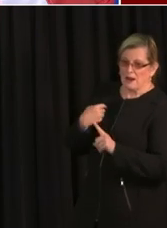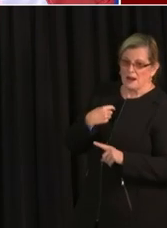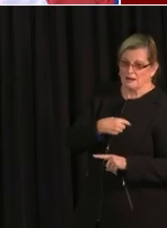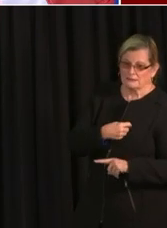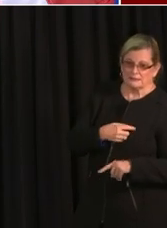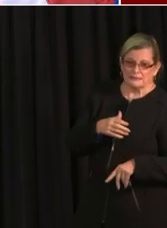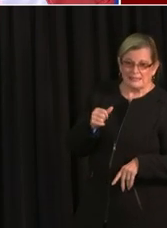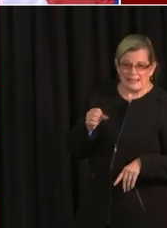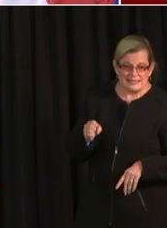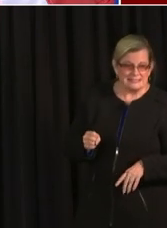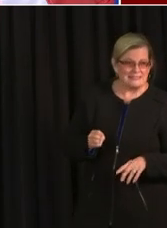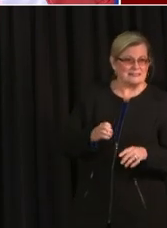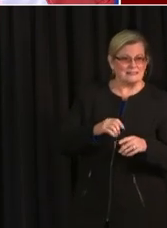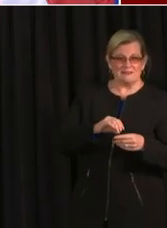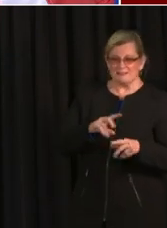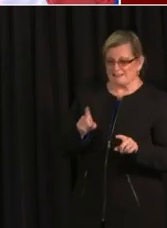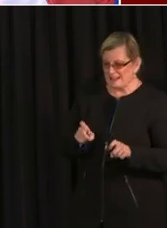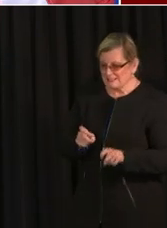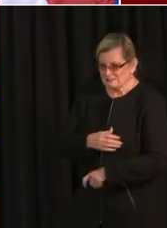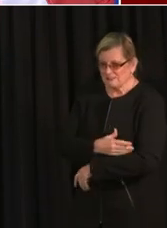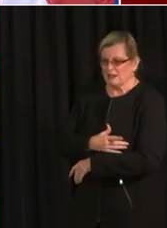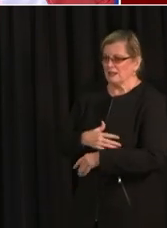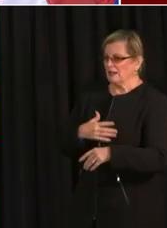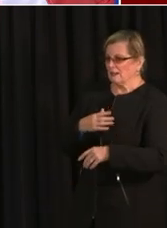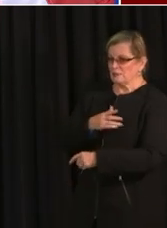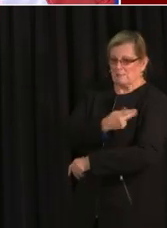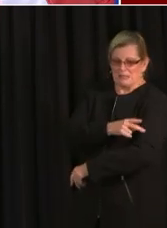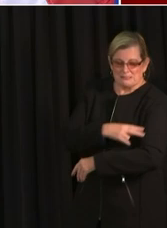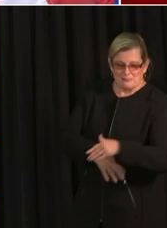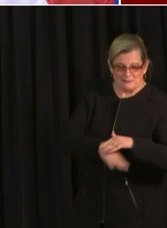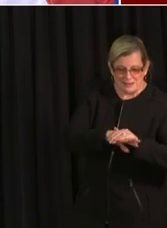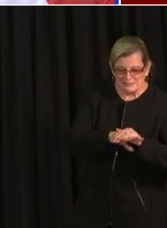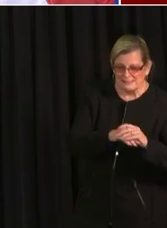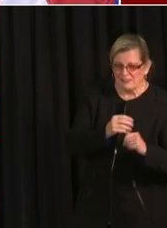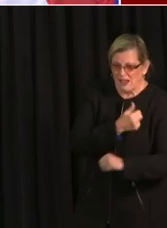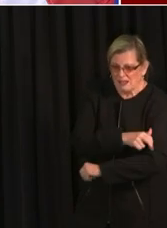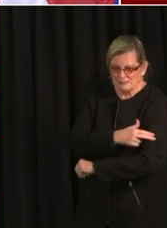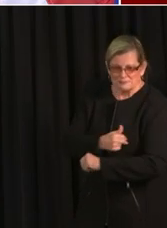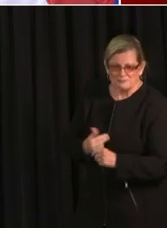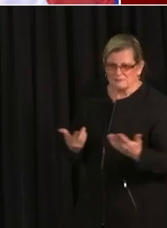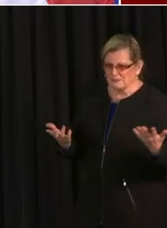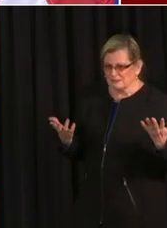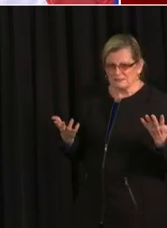testing, to hospital capacity, we had that discussion.